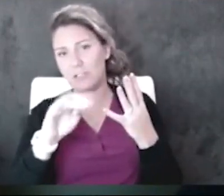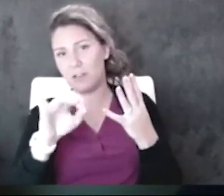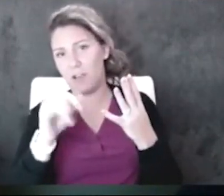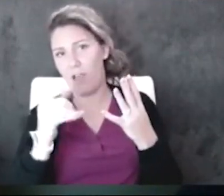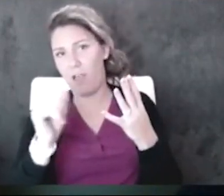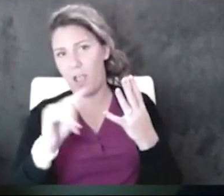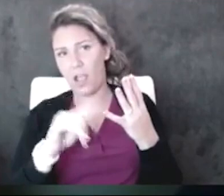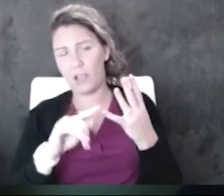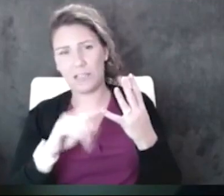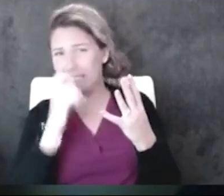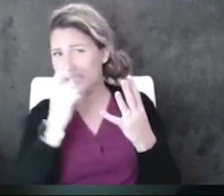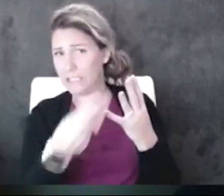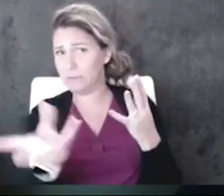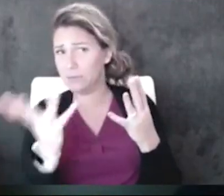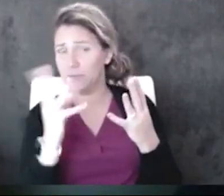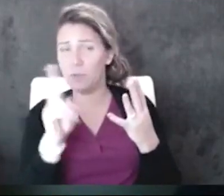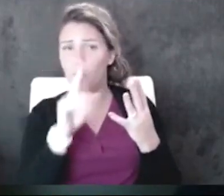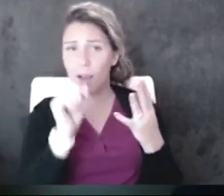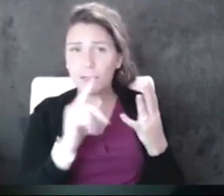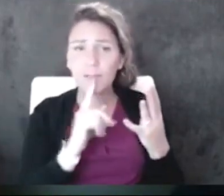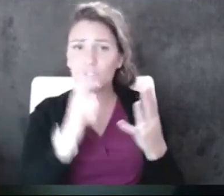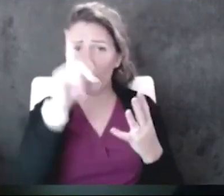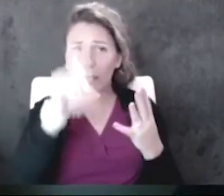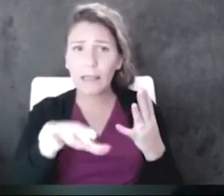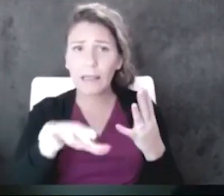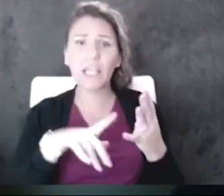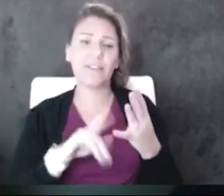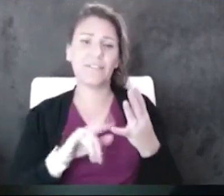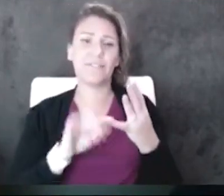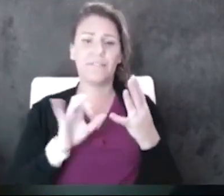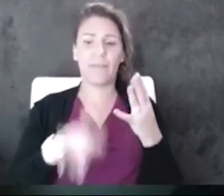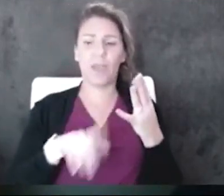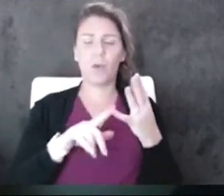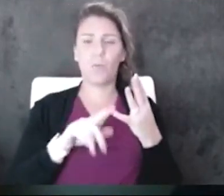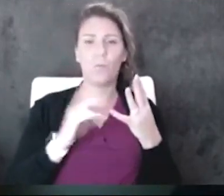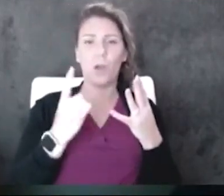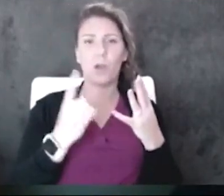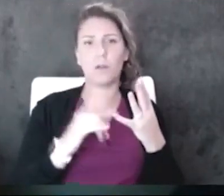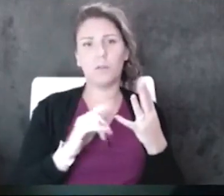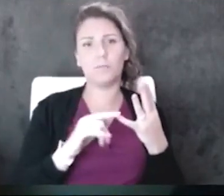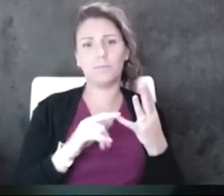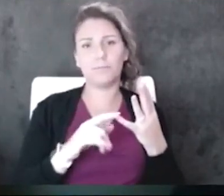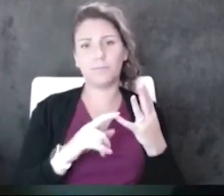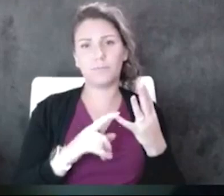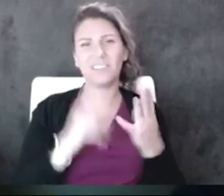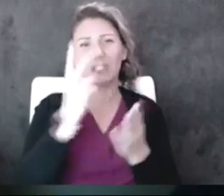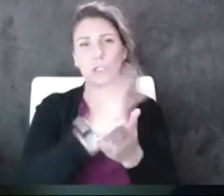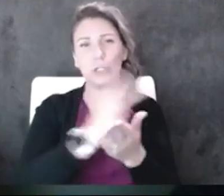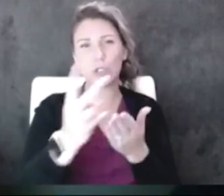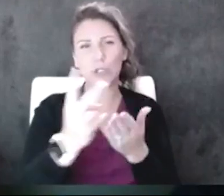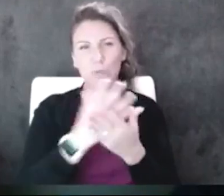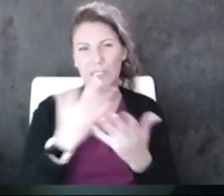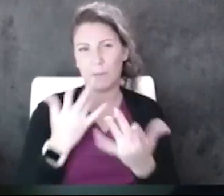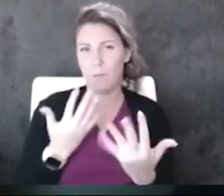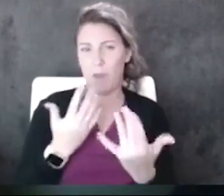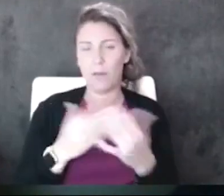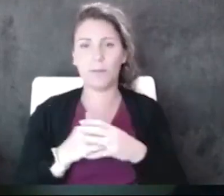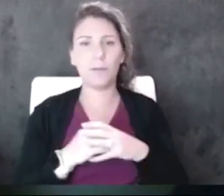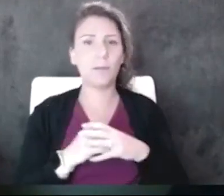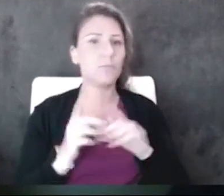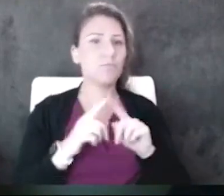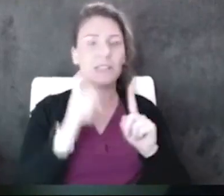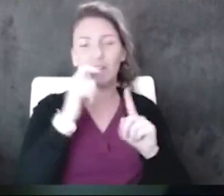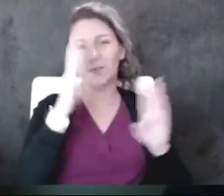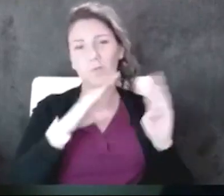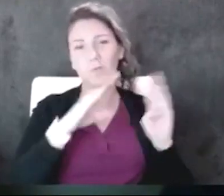being widely distributed in the United States, that one would incur a 2-week deferral, but we don't have to worry about that